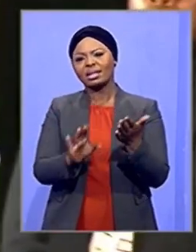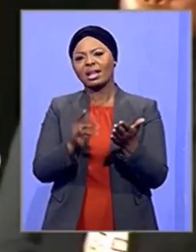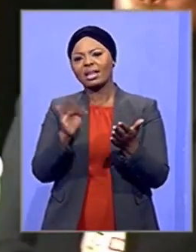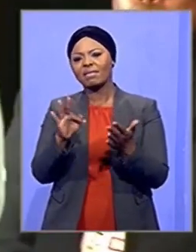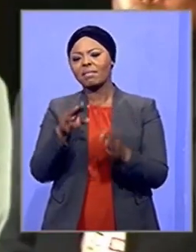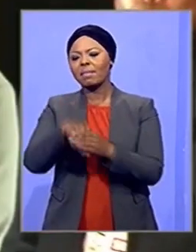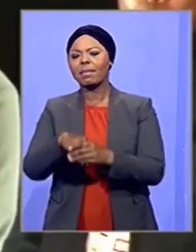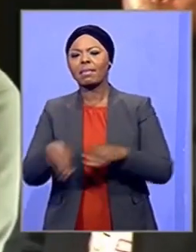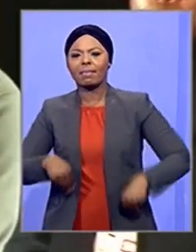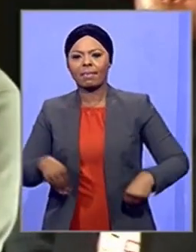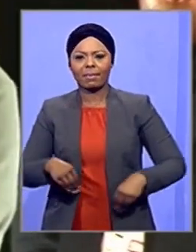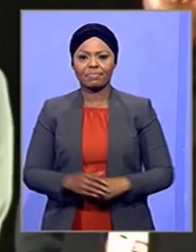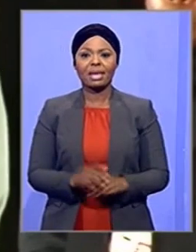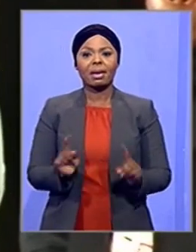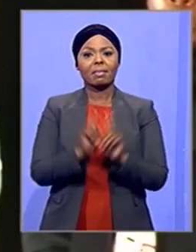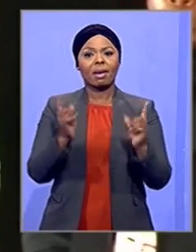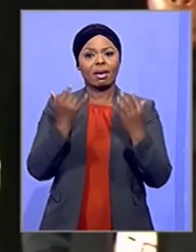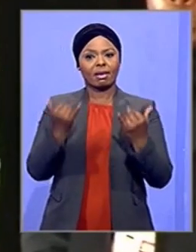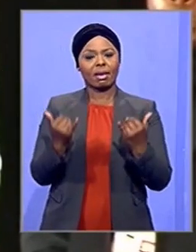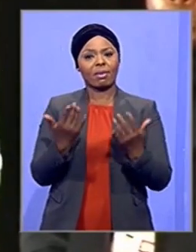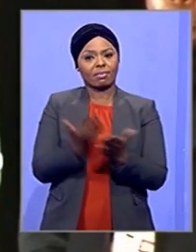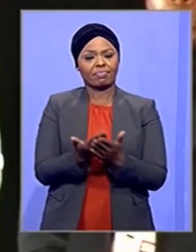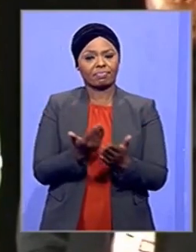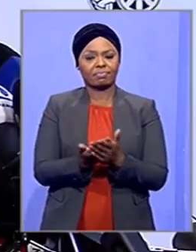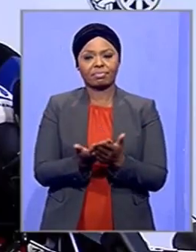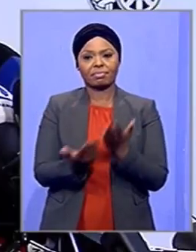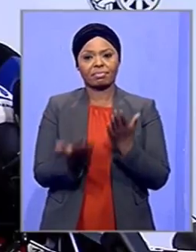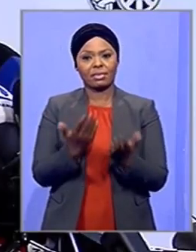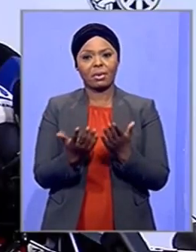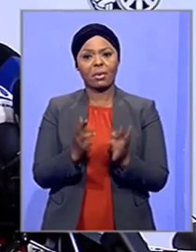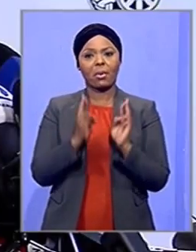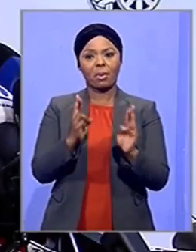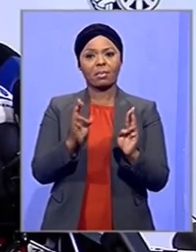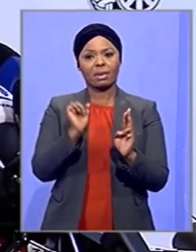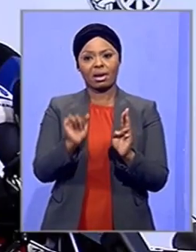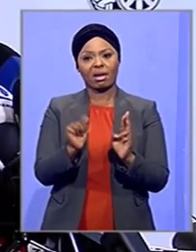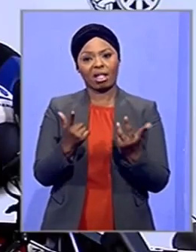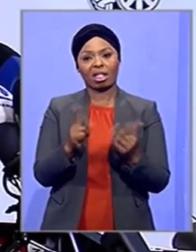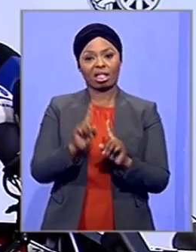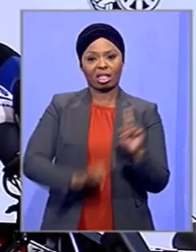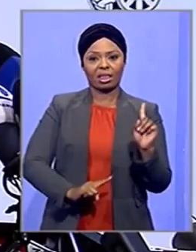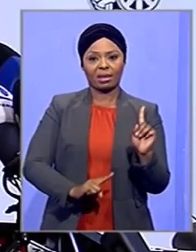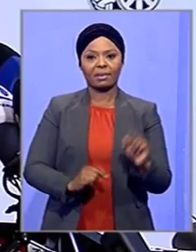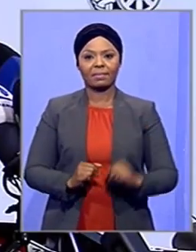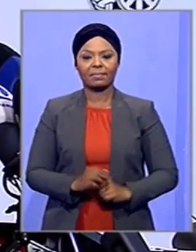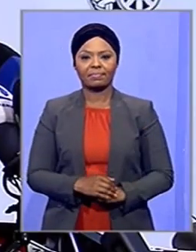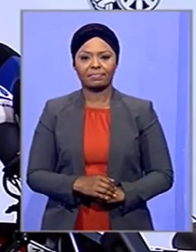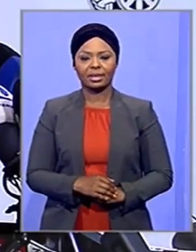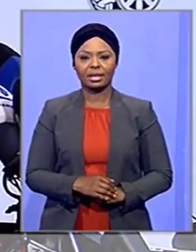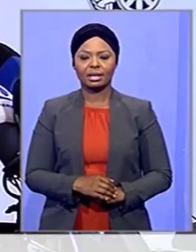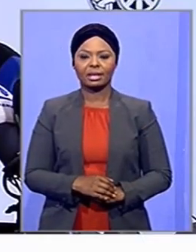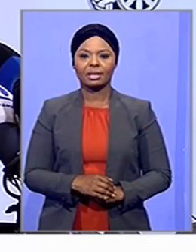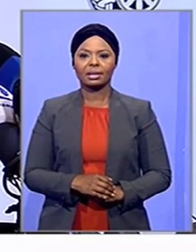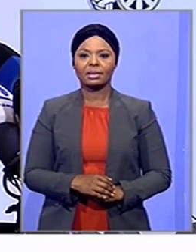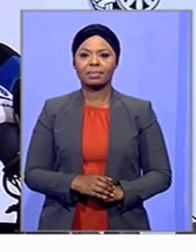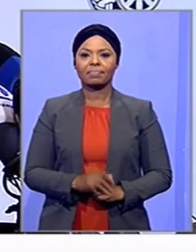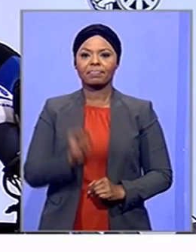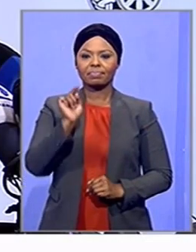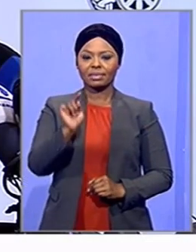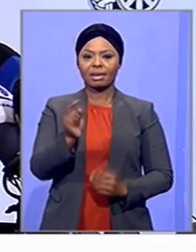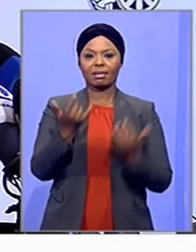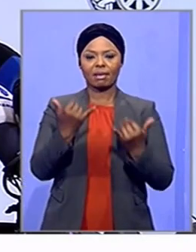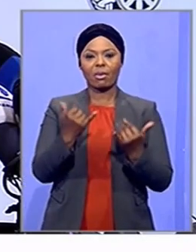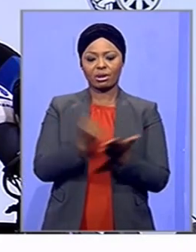ditlhopo fela ga jana ba ka nne ba iphitlhela e le gore ditsholofelo tsa bone di phirimisitswe. Once it convenes and the credentials are